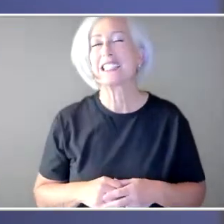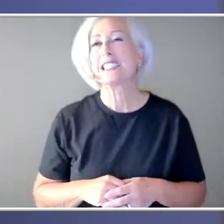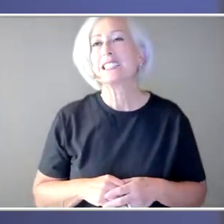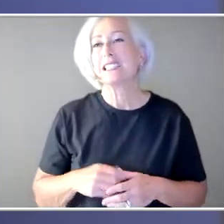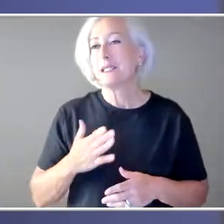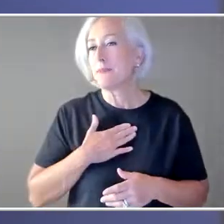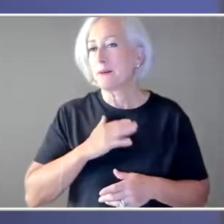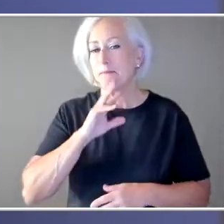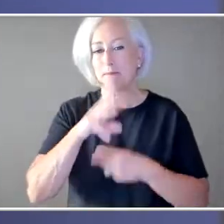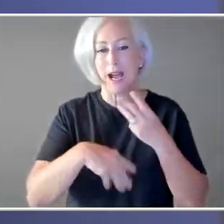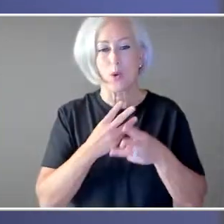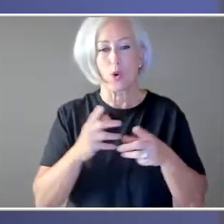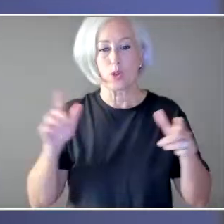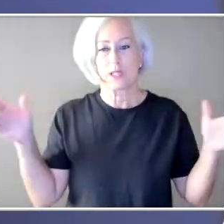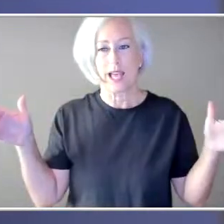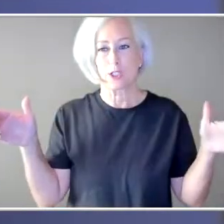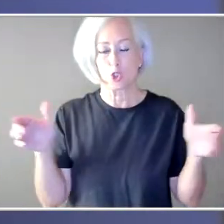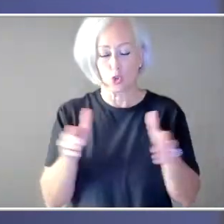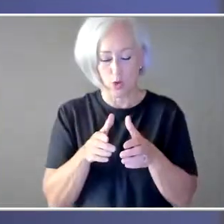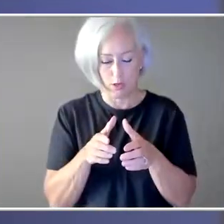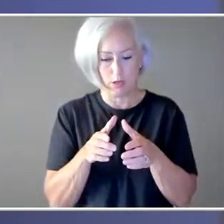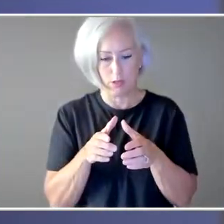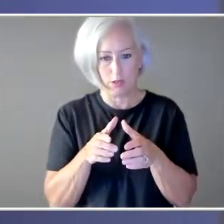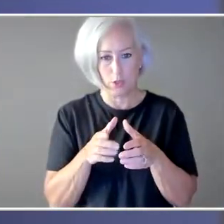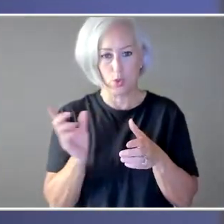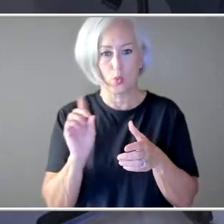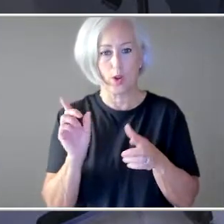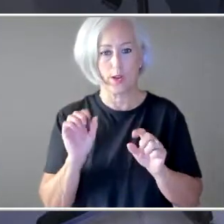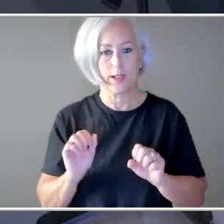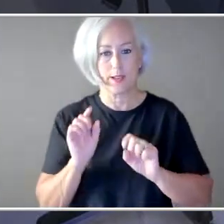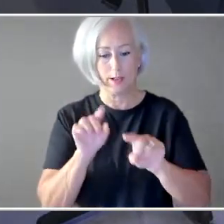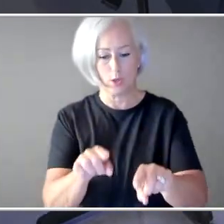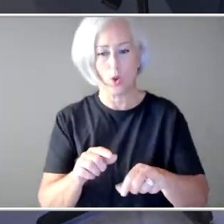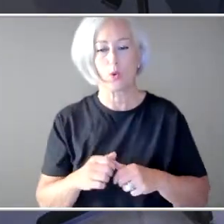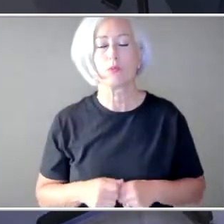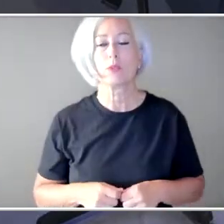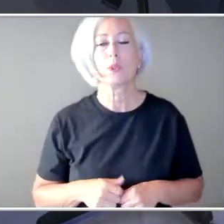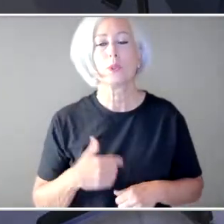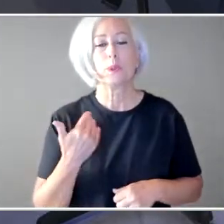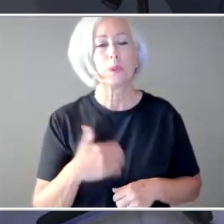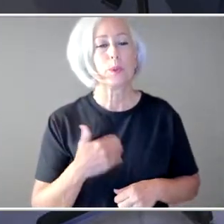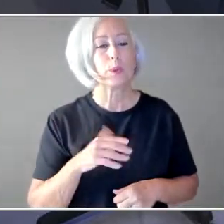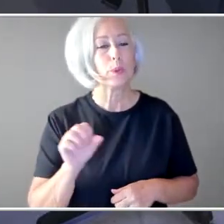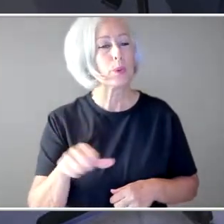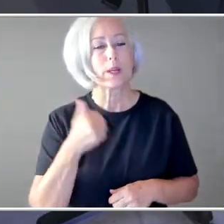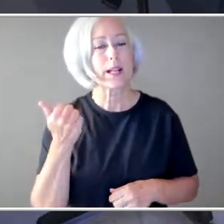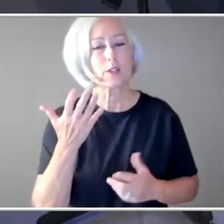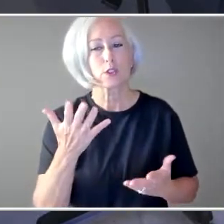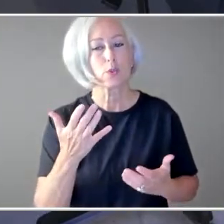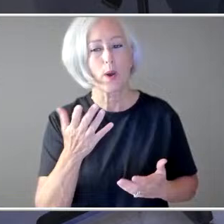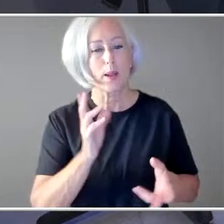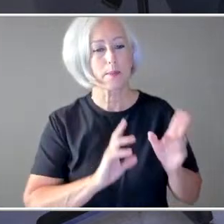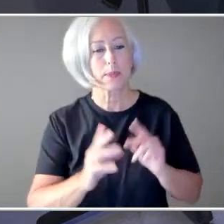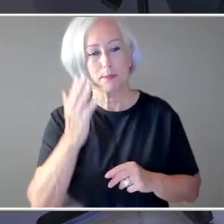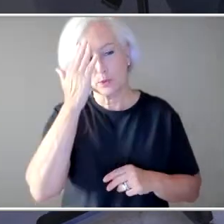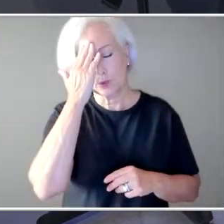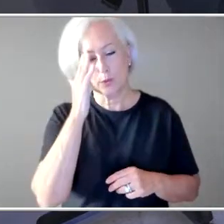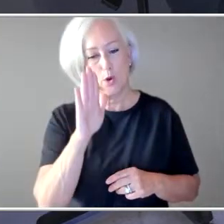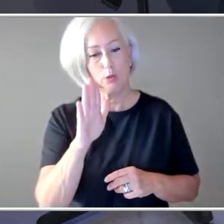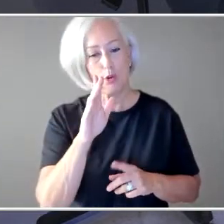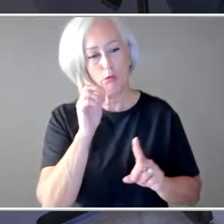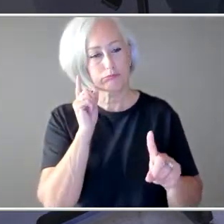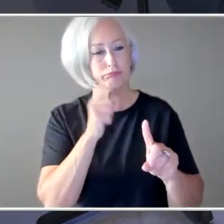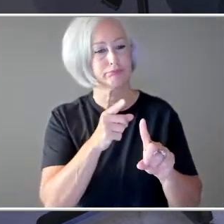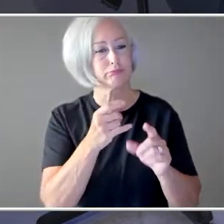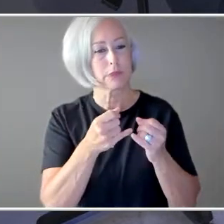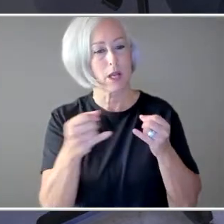shrunk a great deal. Elisa, what else would you like people to know? What's the big takeaway from your story?